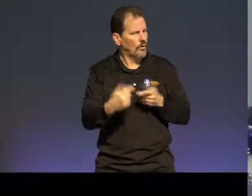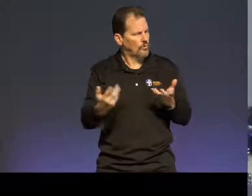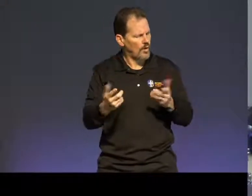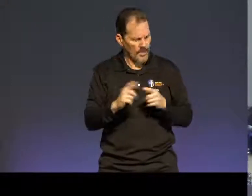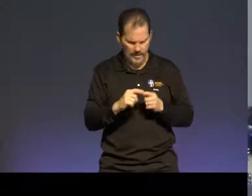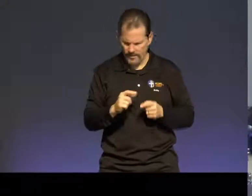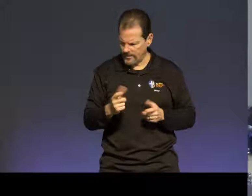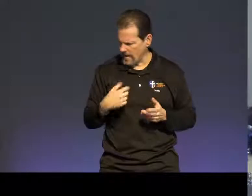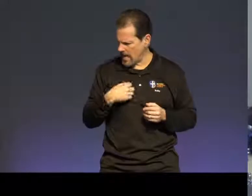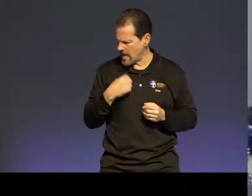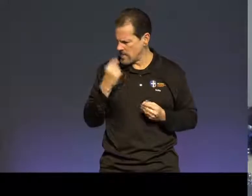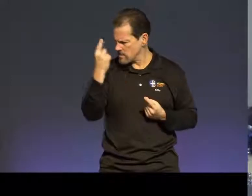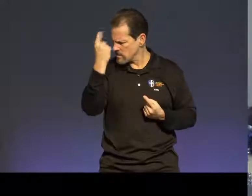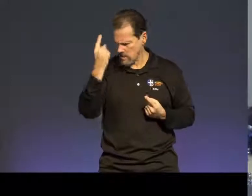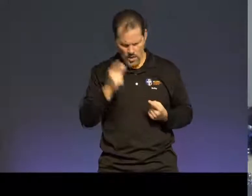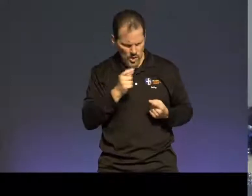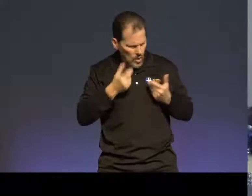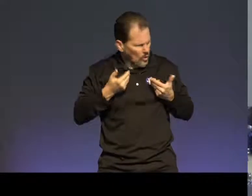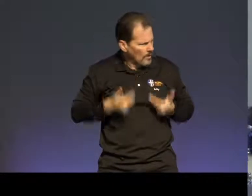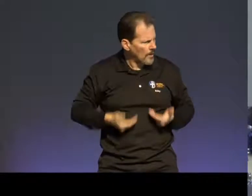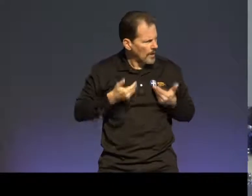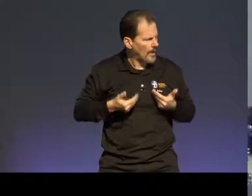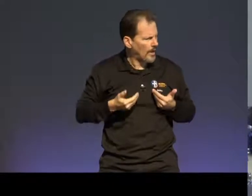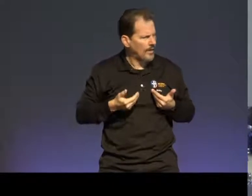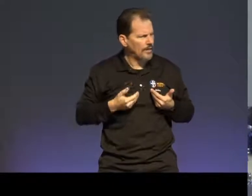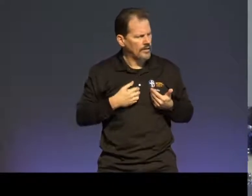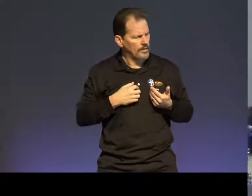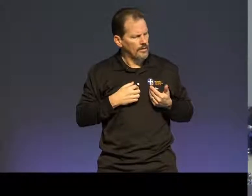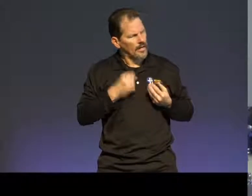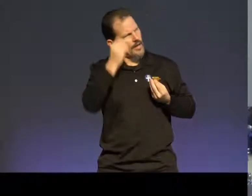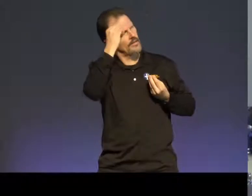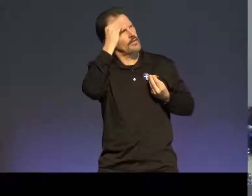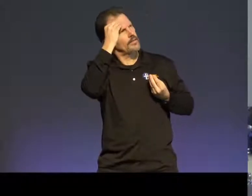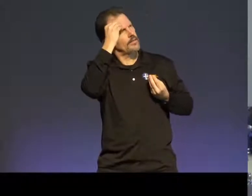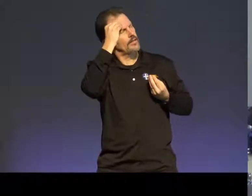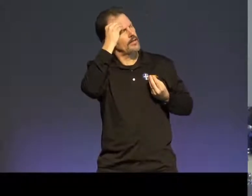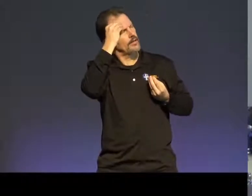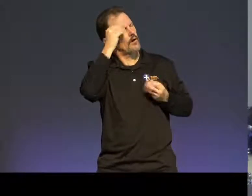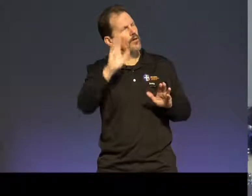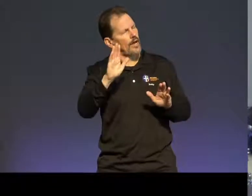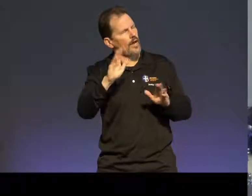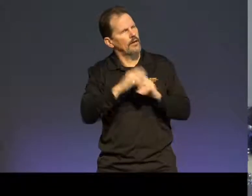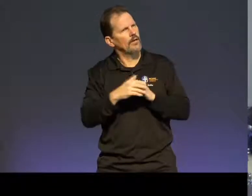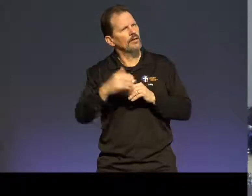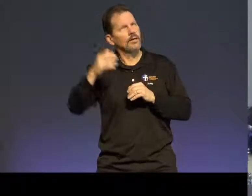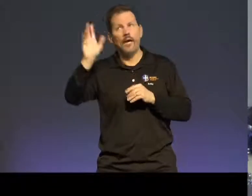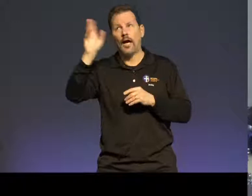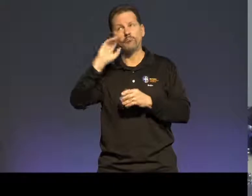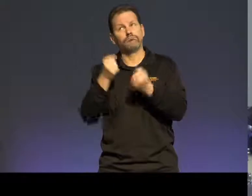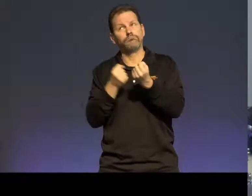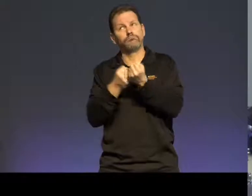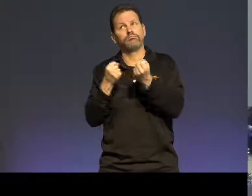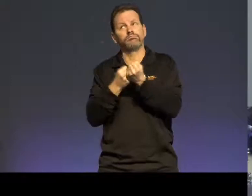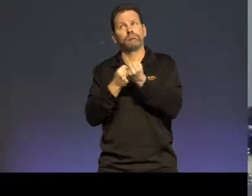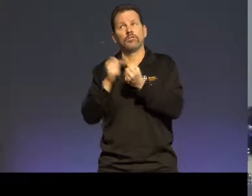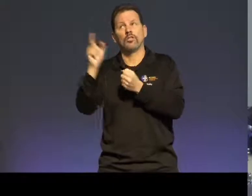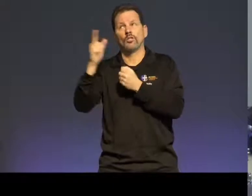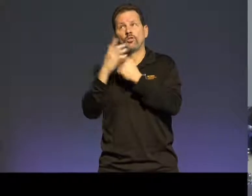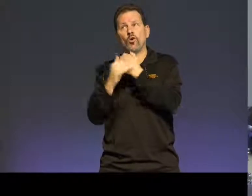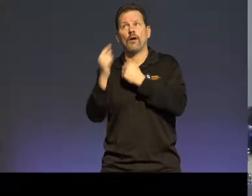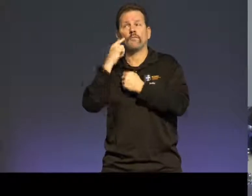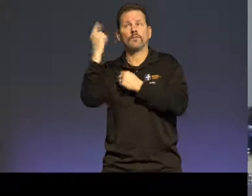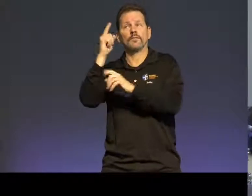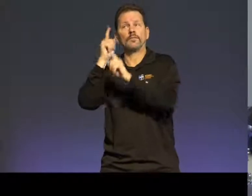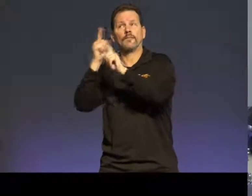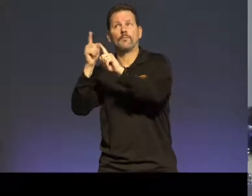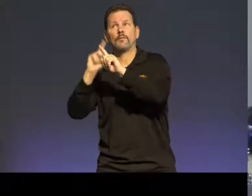Who are you? Are you all that God put in you from the beginning? Are you still being true to that? Or are you trying to accompany